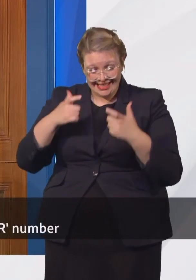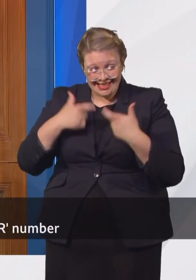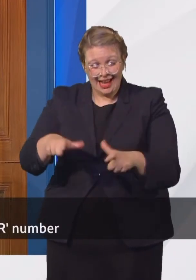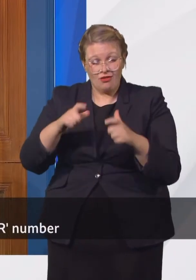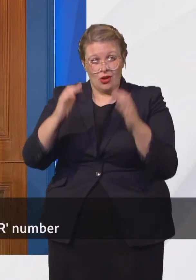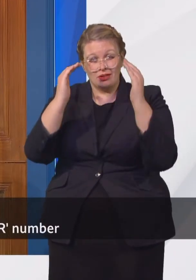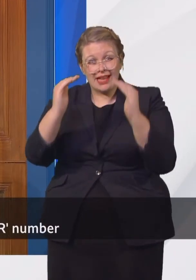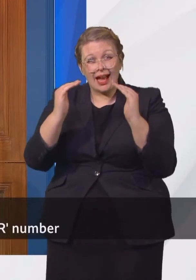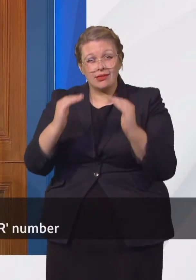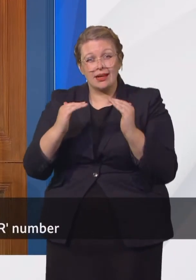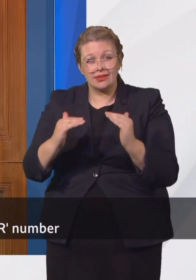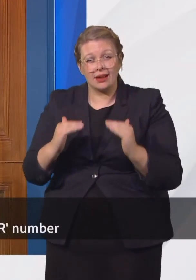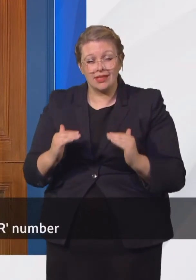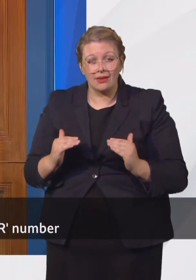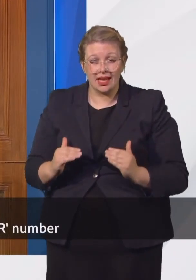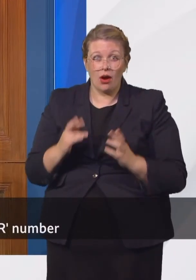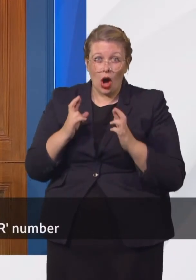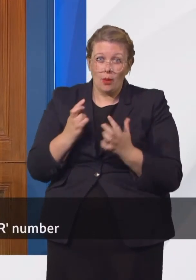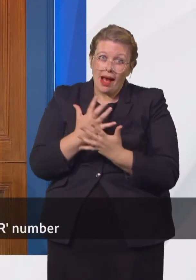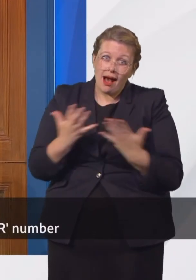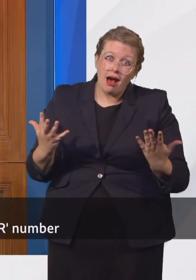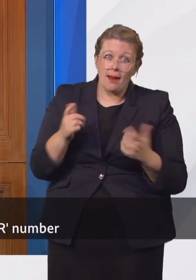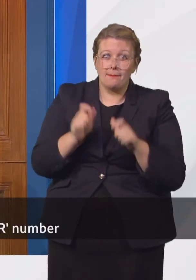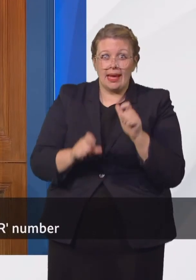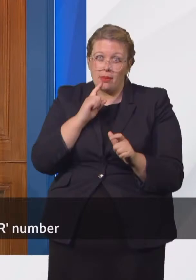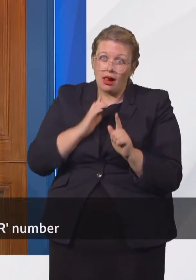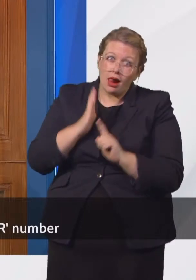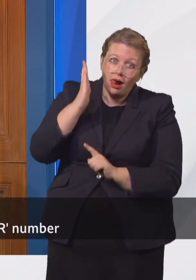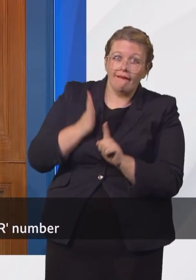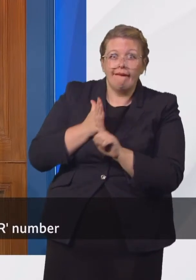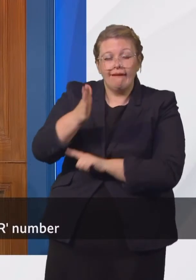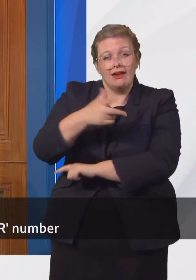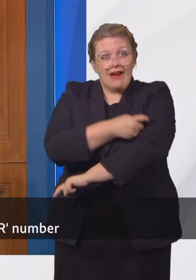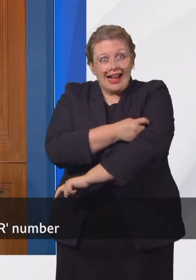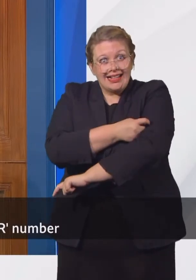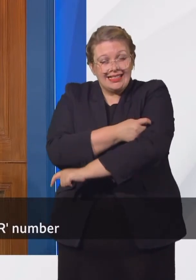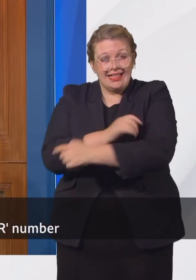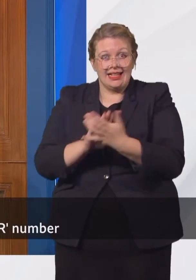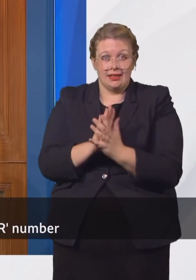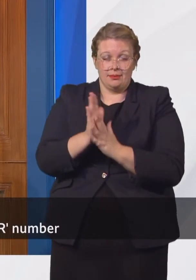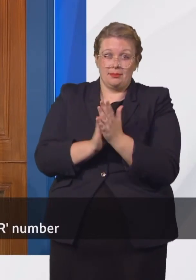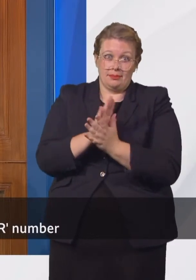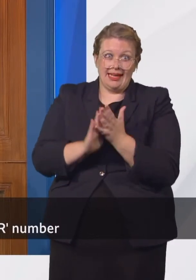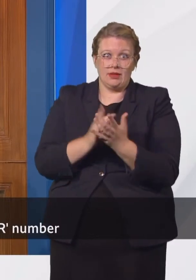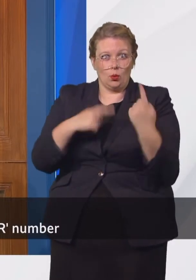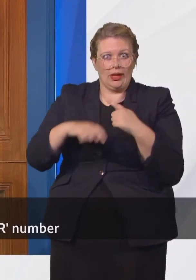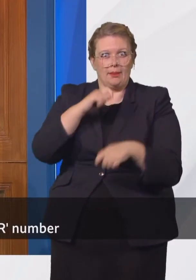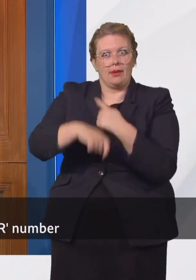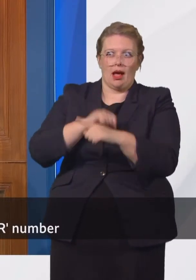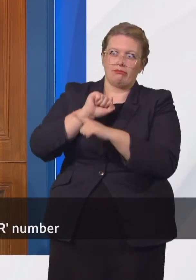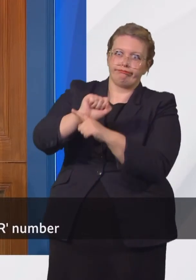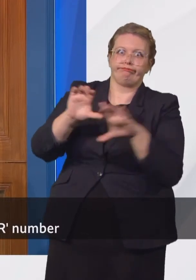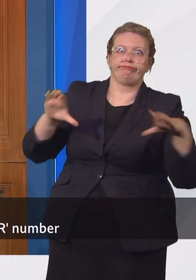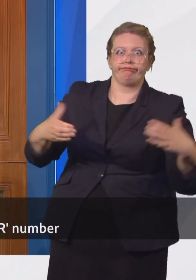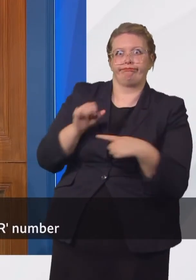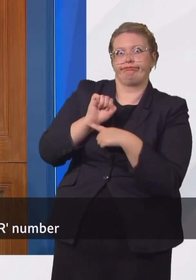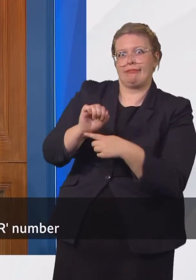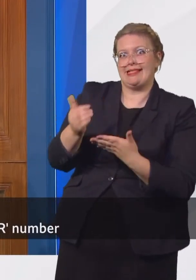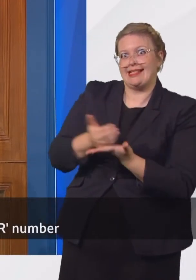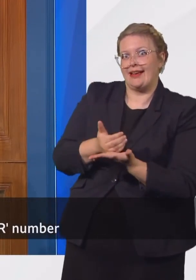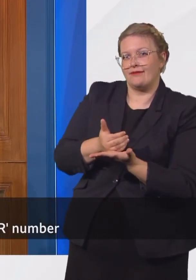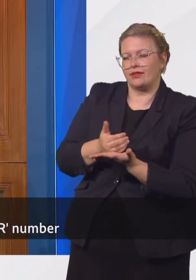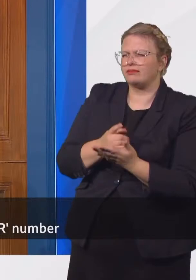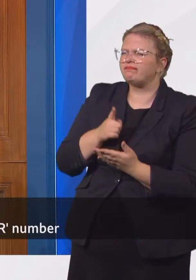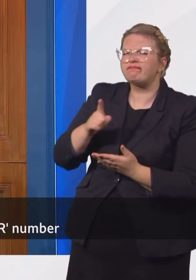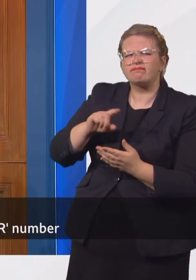and continue that high uptake to put us in a really sustainably safe place. Now, on the variants, which was